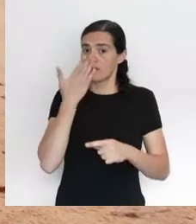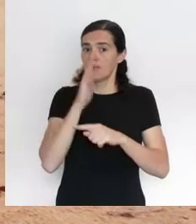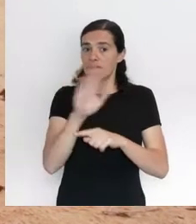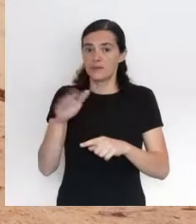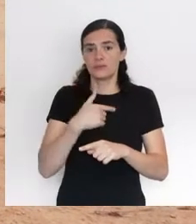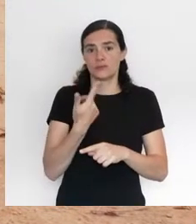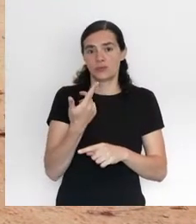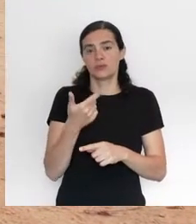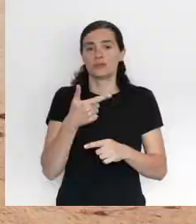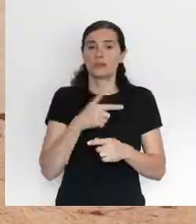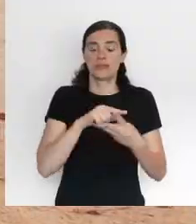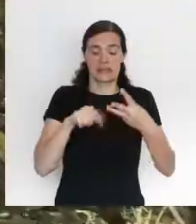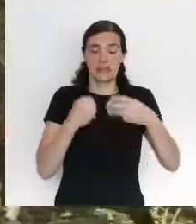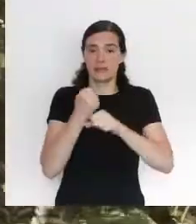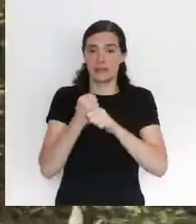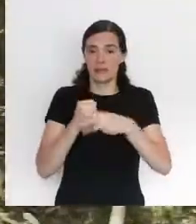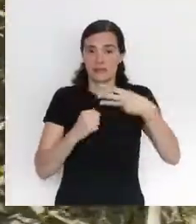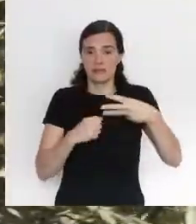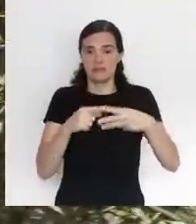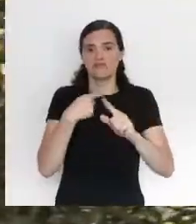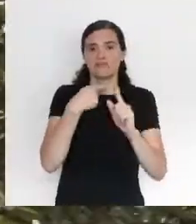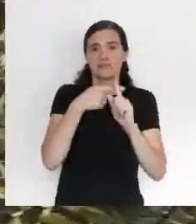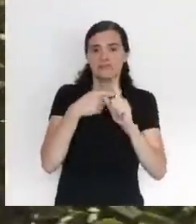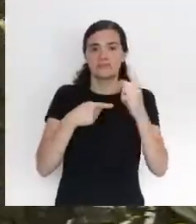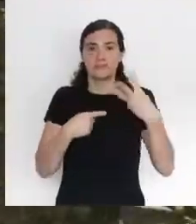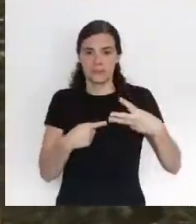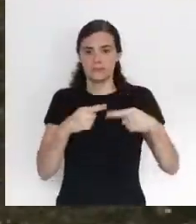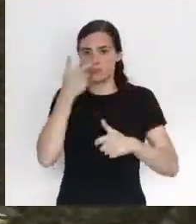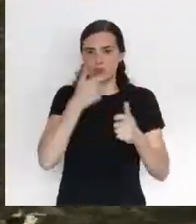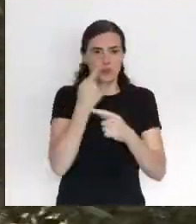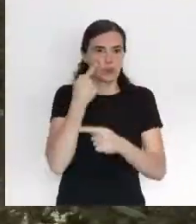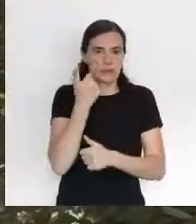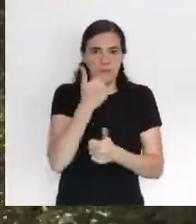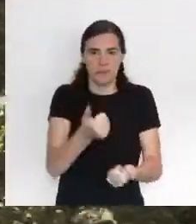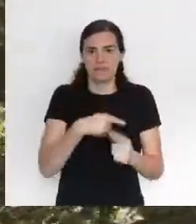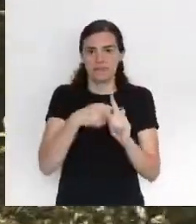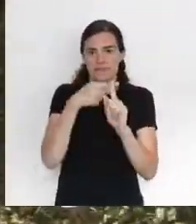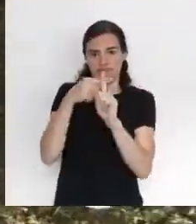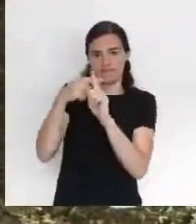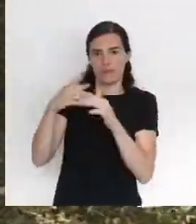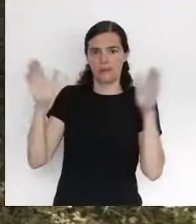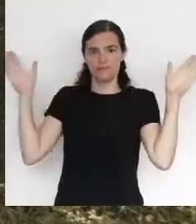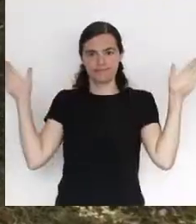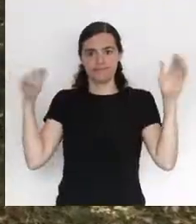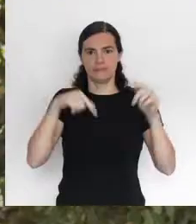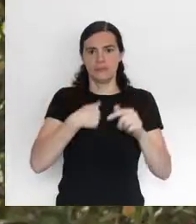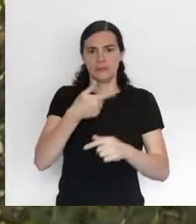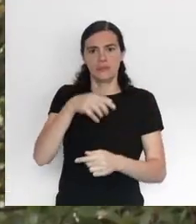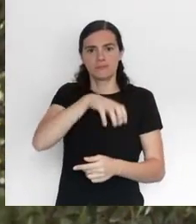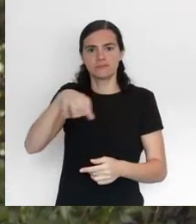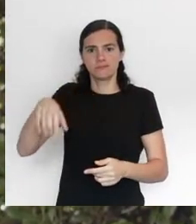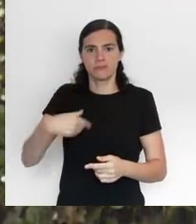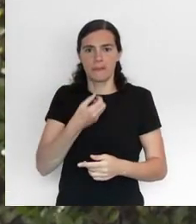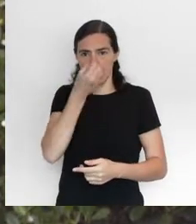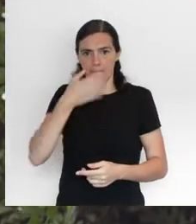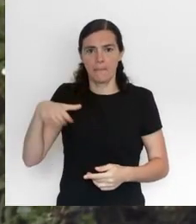So here we're in front of three works by Yoko Ono. Three crosses, very familiar to everybody, three crucifix installed in the